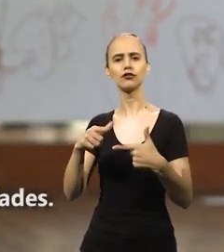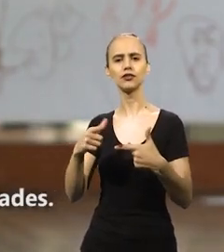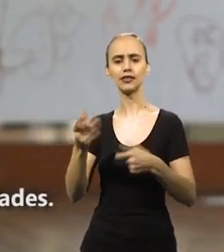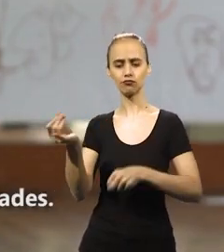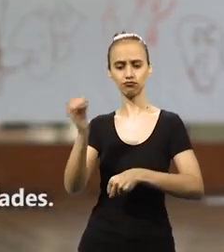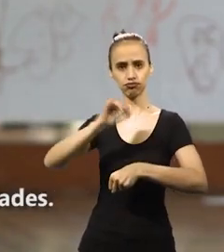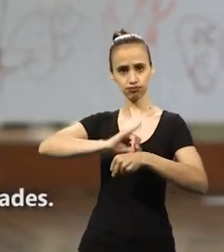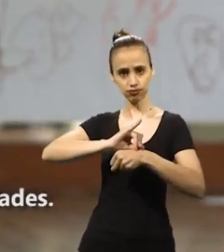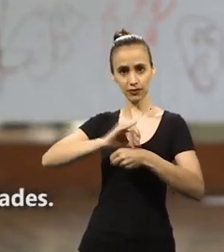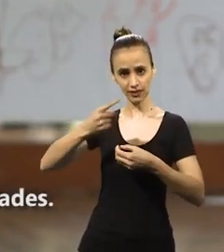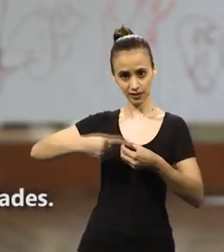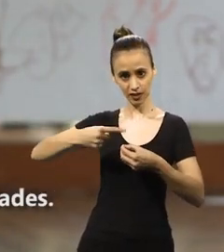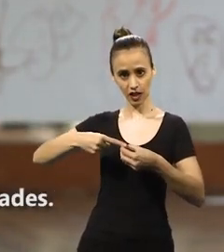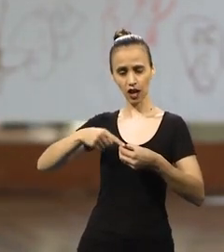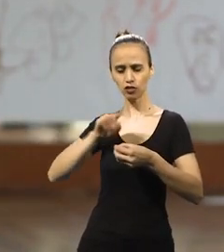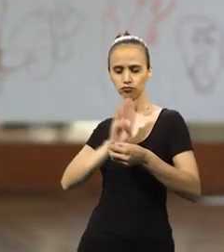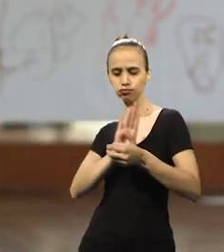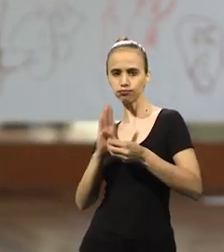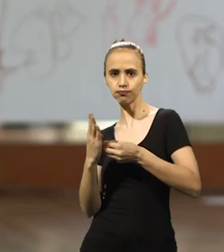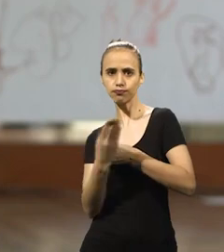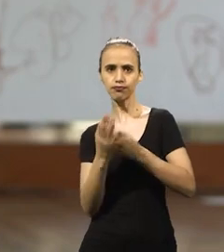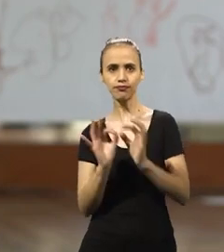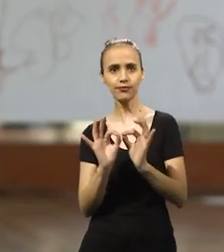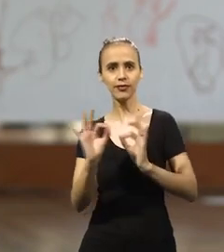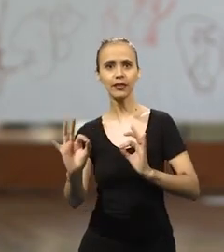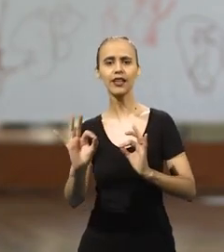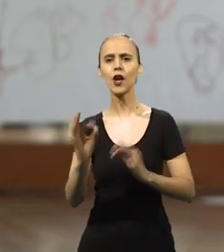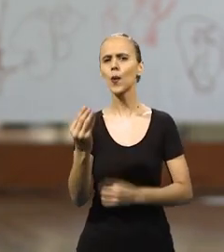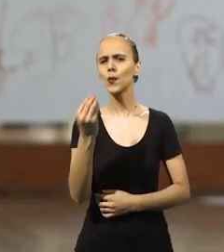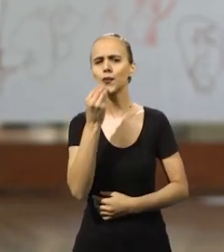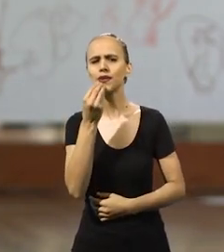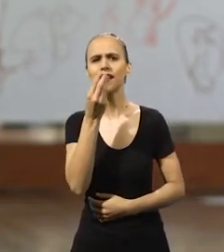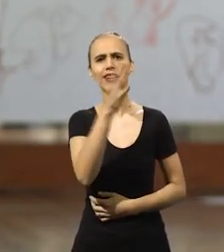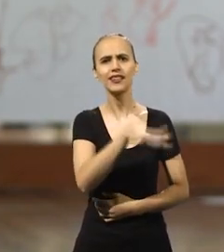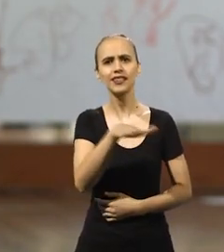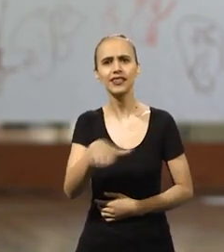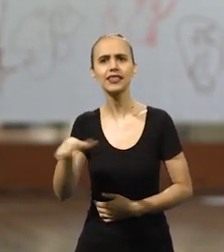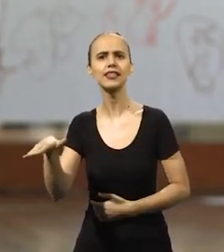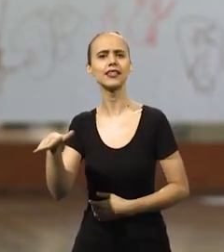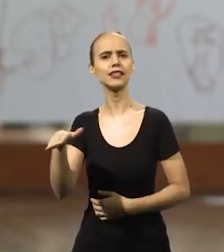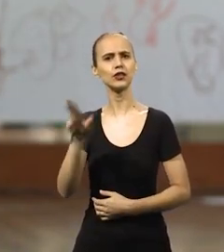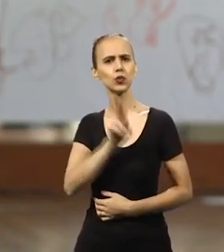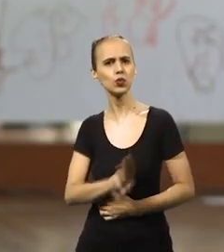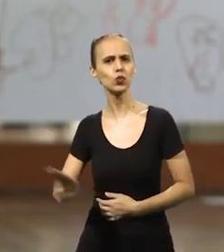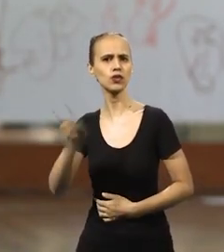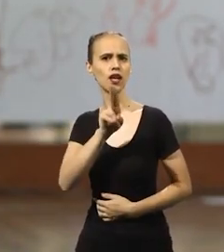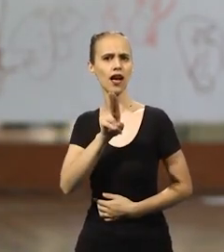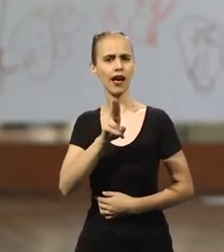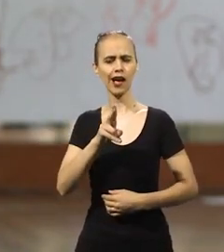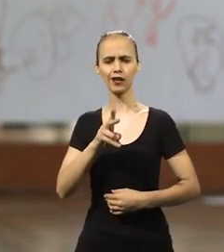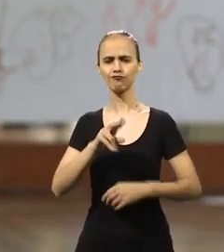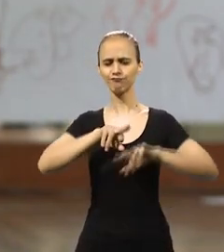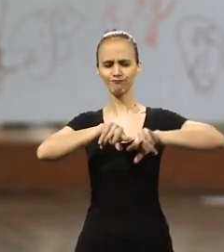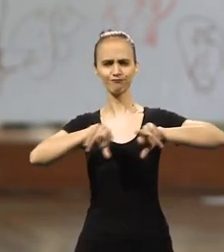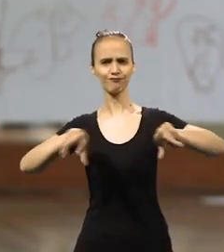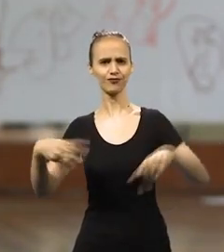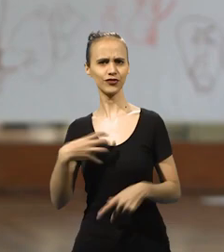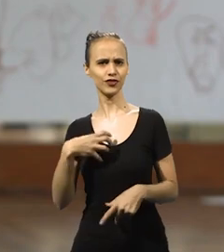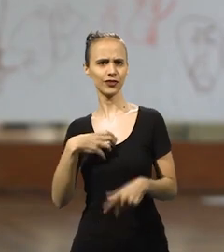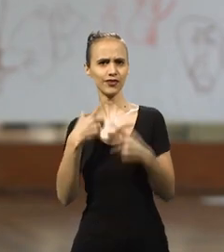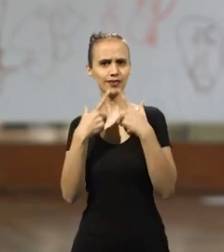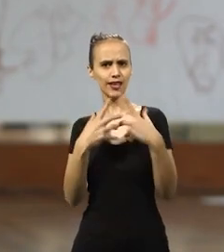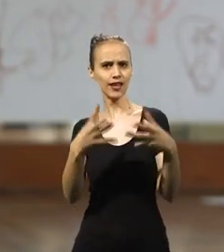of the big cities, using this, giving the opportunity to children to use, explore and